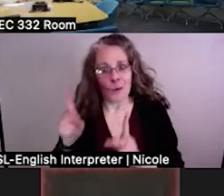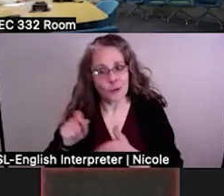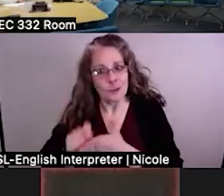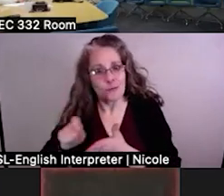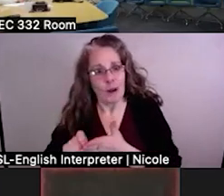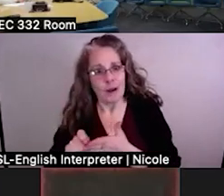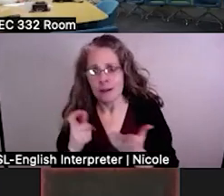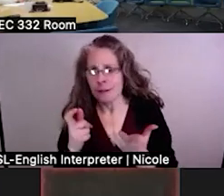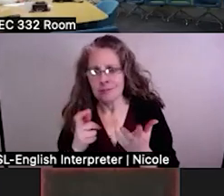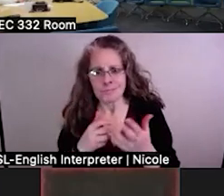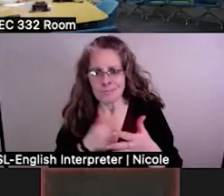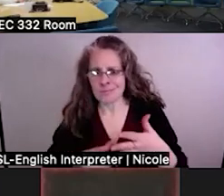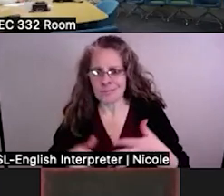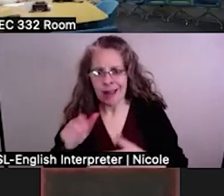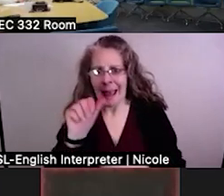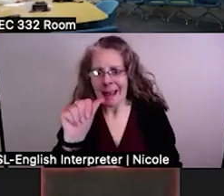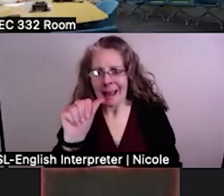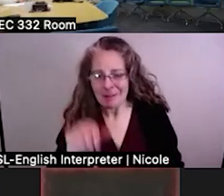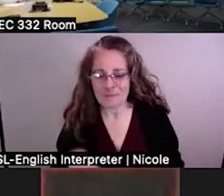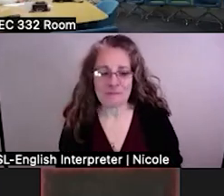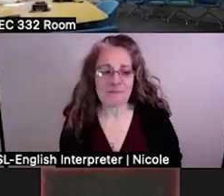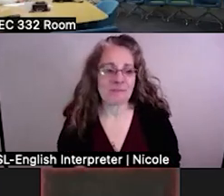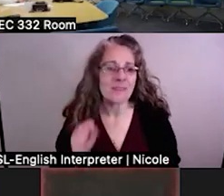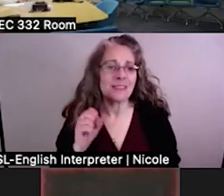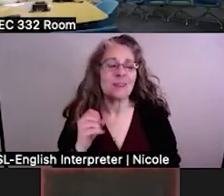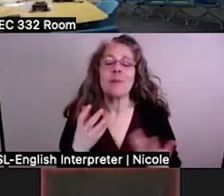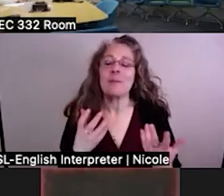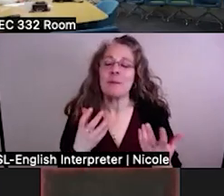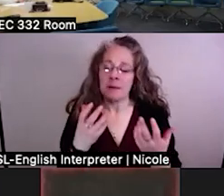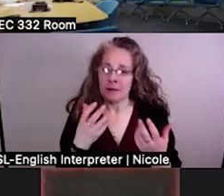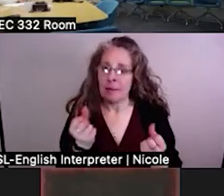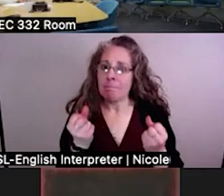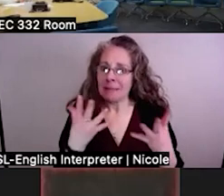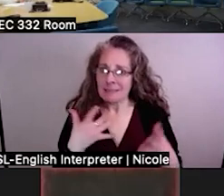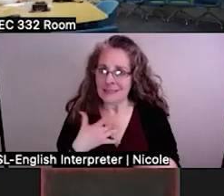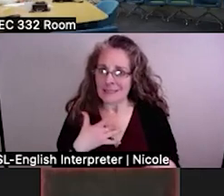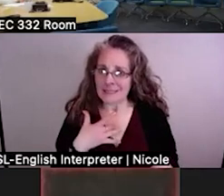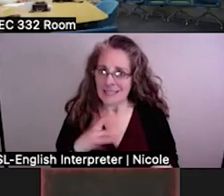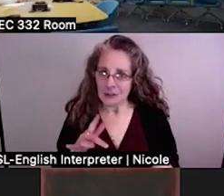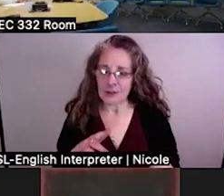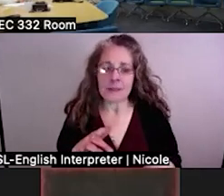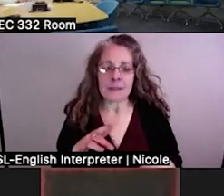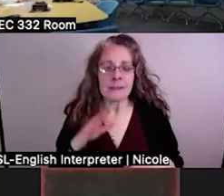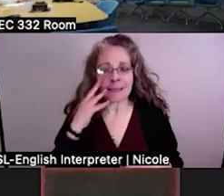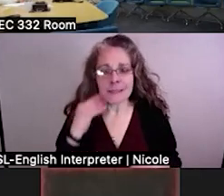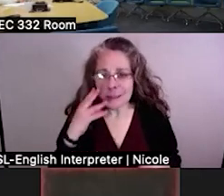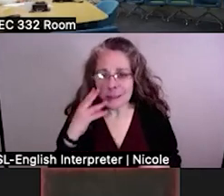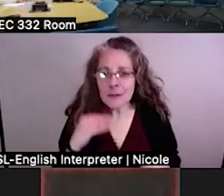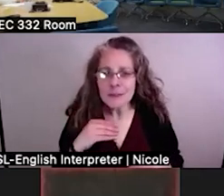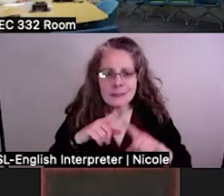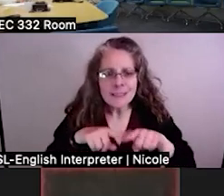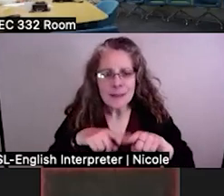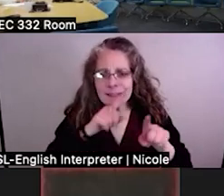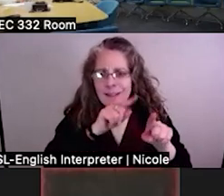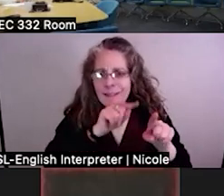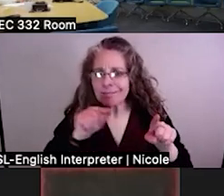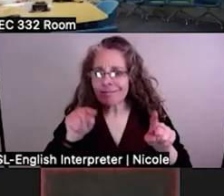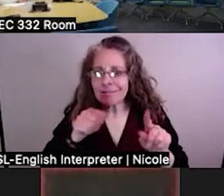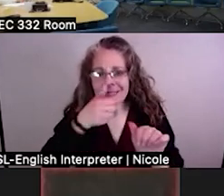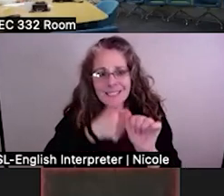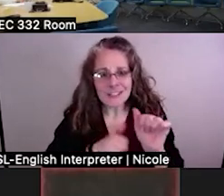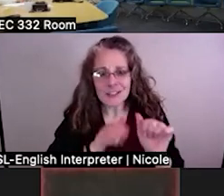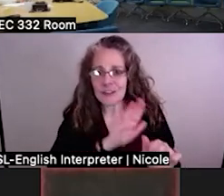to provide multisensory experiences based on a person's sensory profile. That can be really